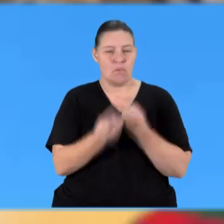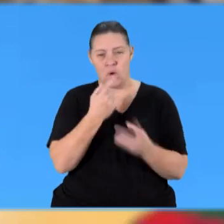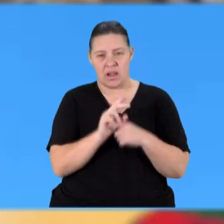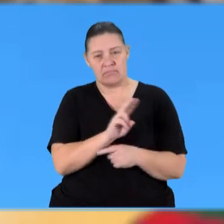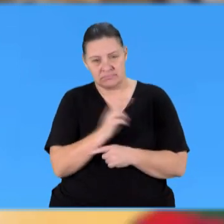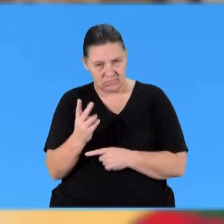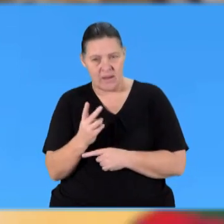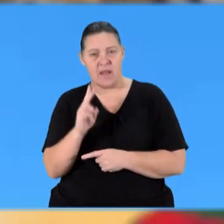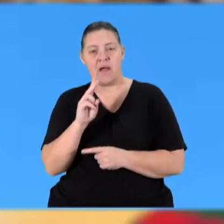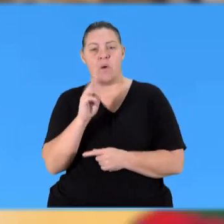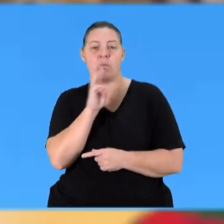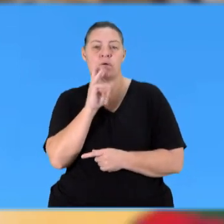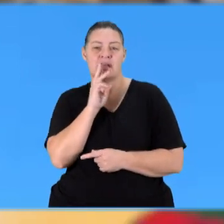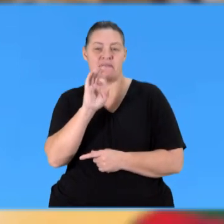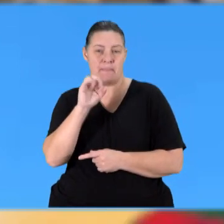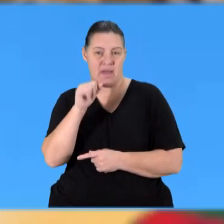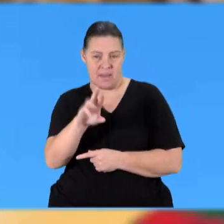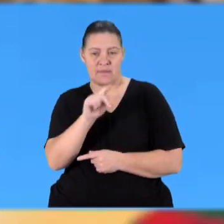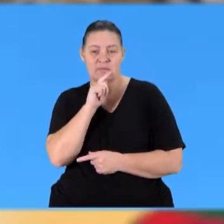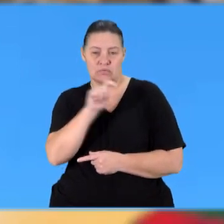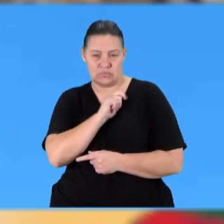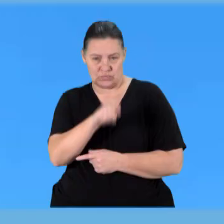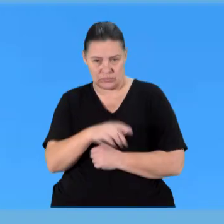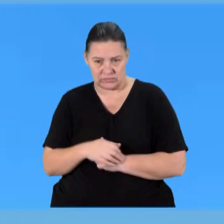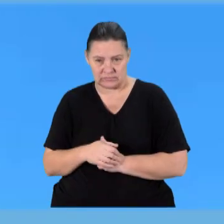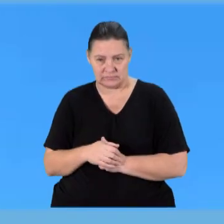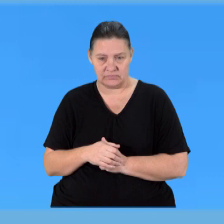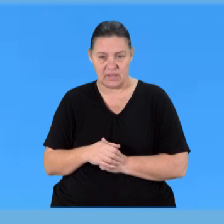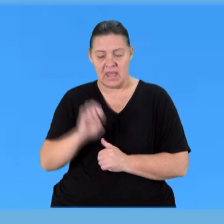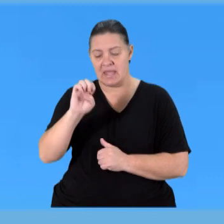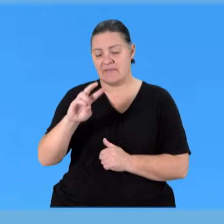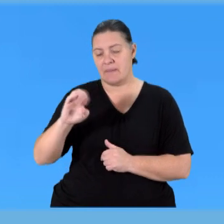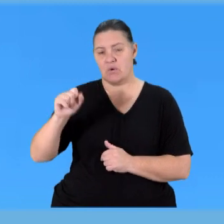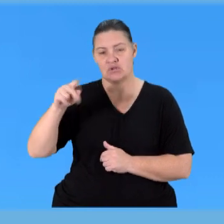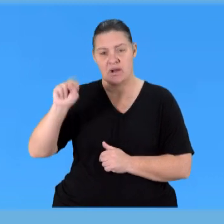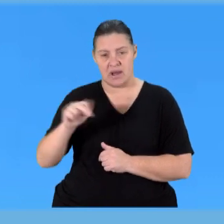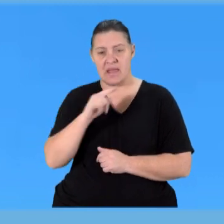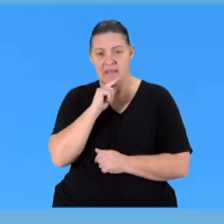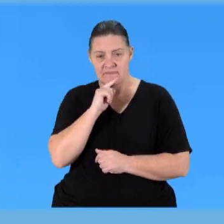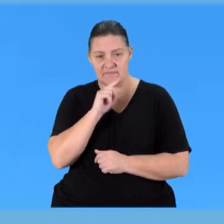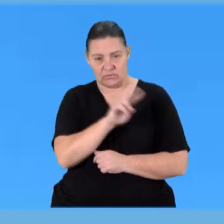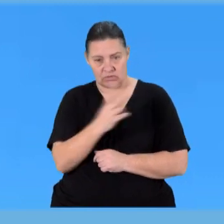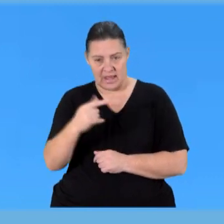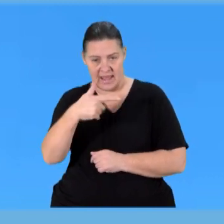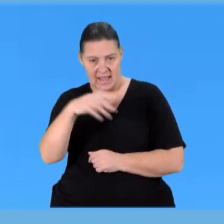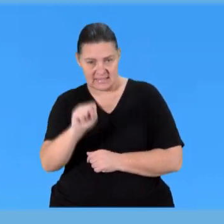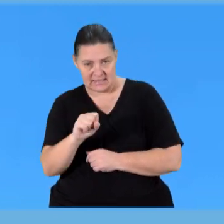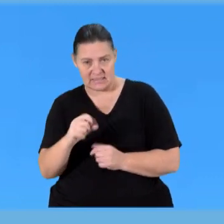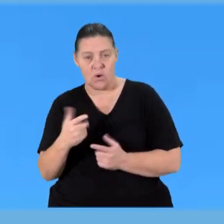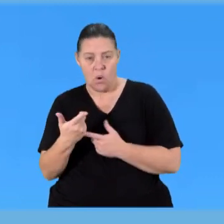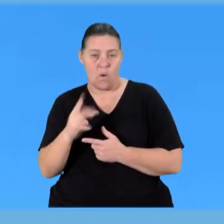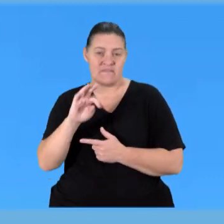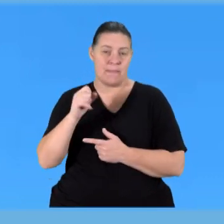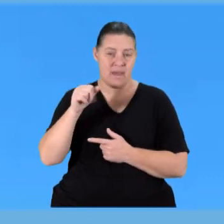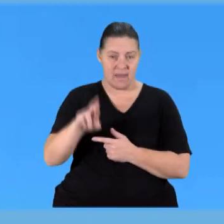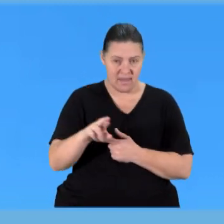that water can boil into becoming a water vapor. So that is true. Evaporation, we know that when a liquid turns into a